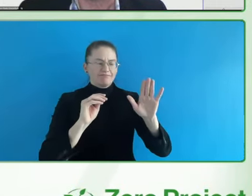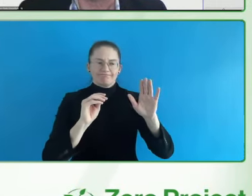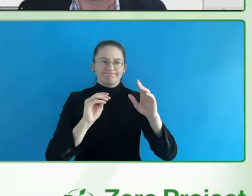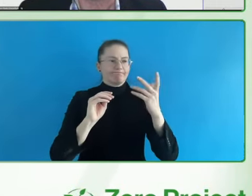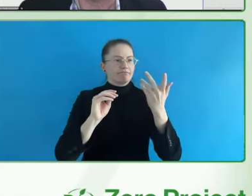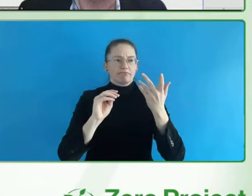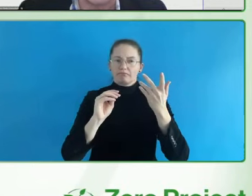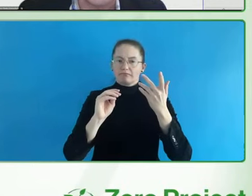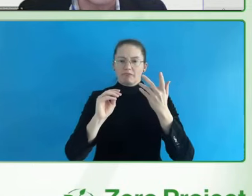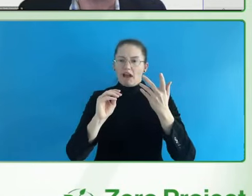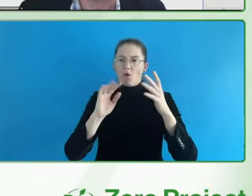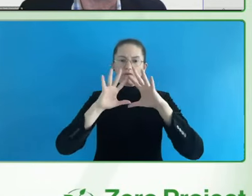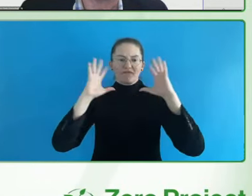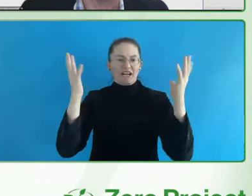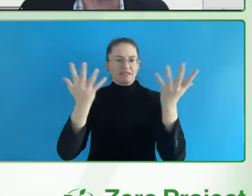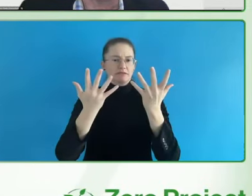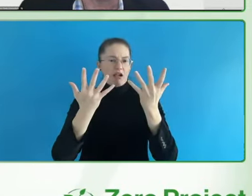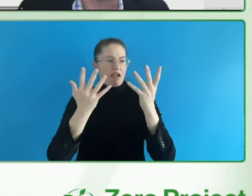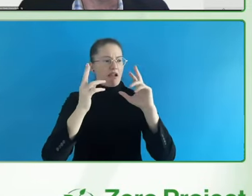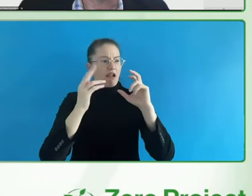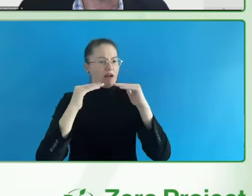foundations for lifelong learning.